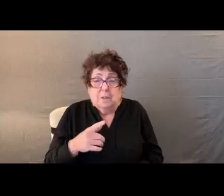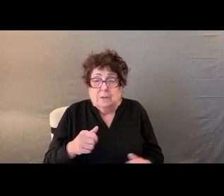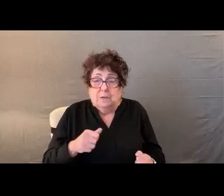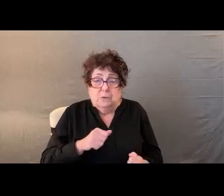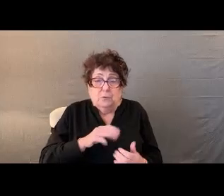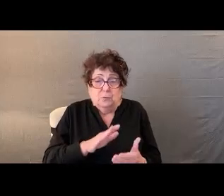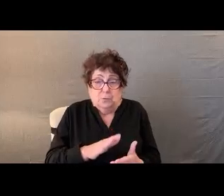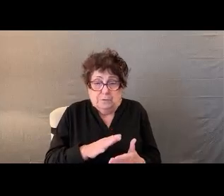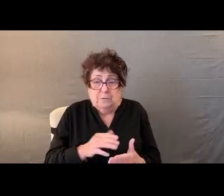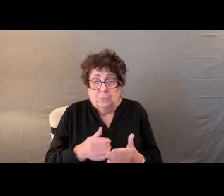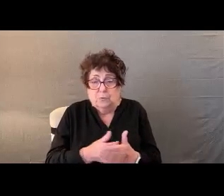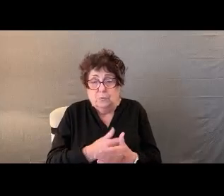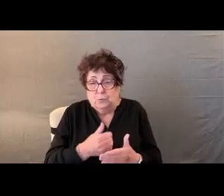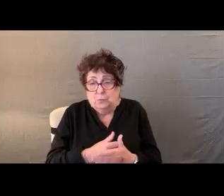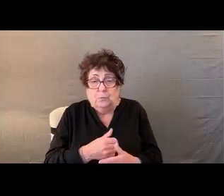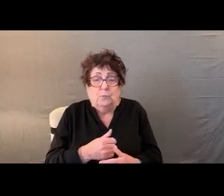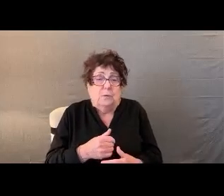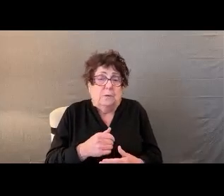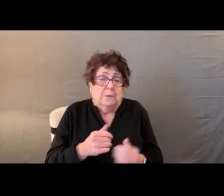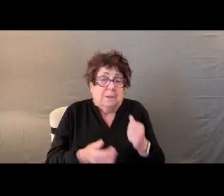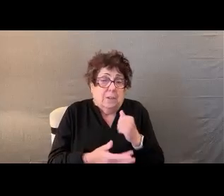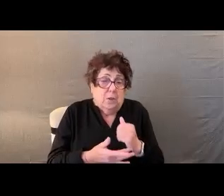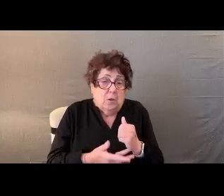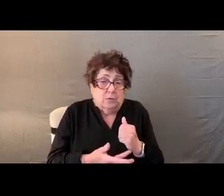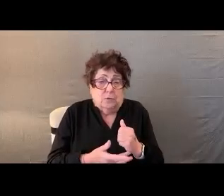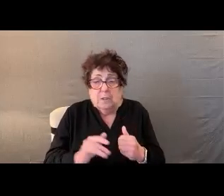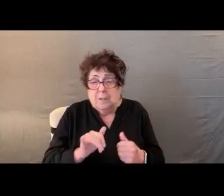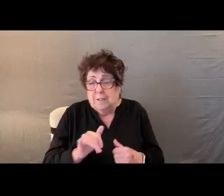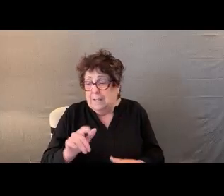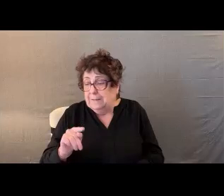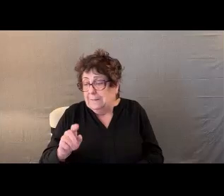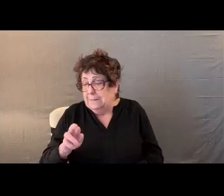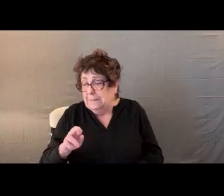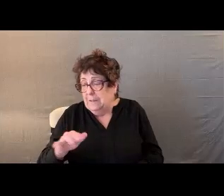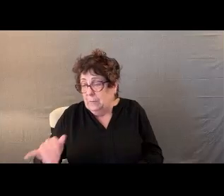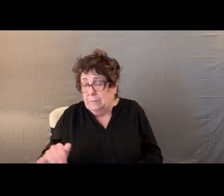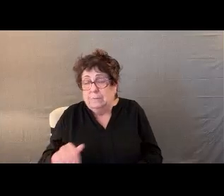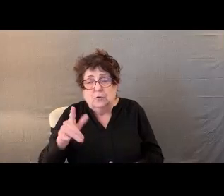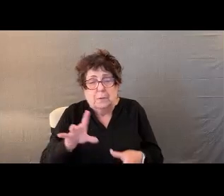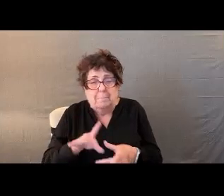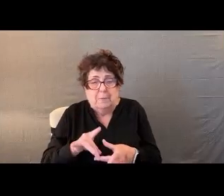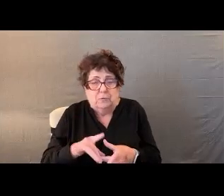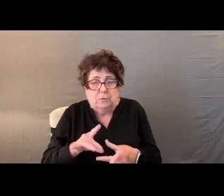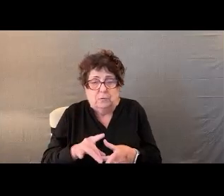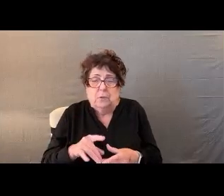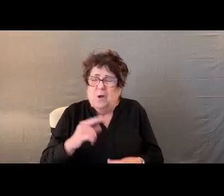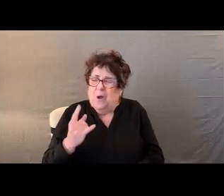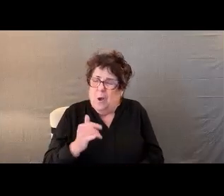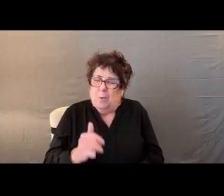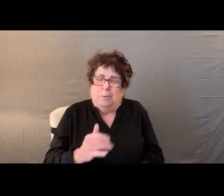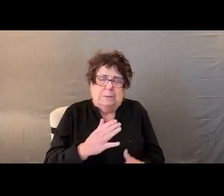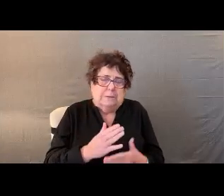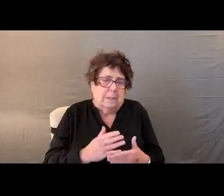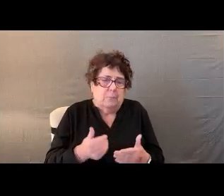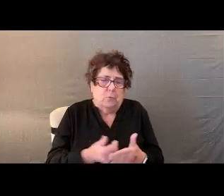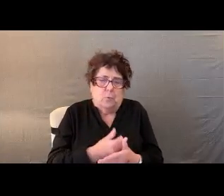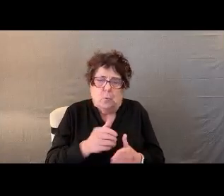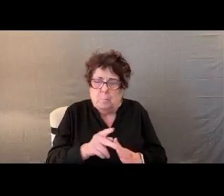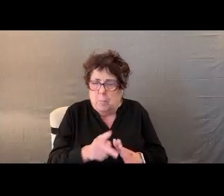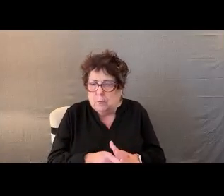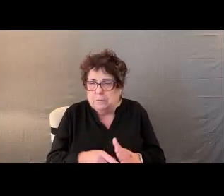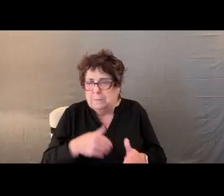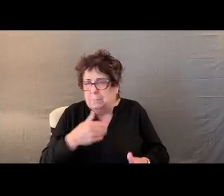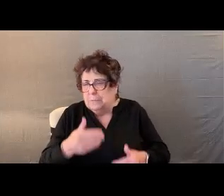as Terry mentioned, there's always some new policies, new procedures, new technology, new